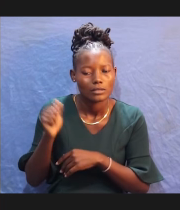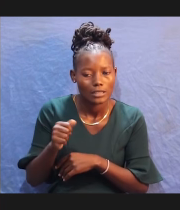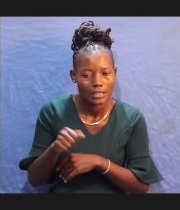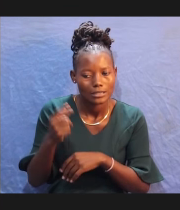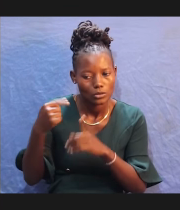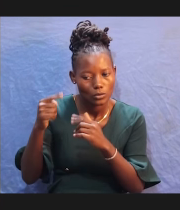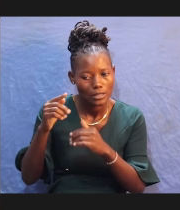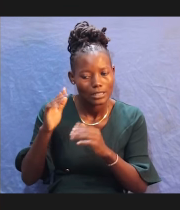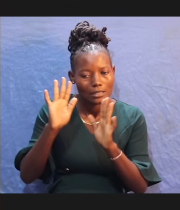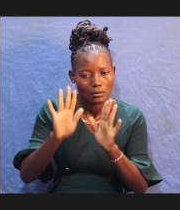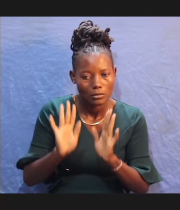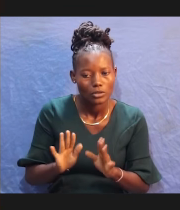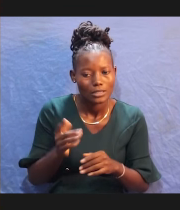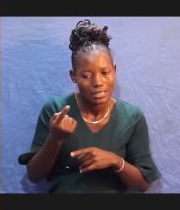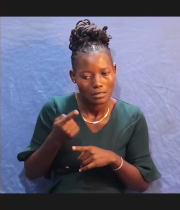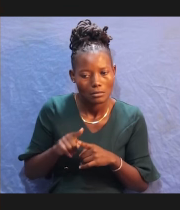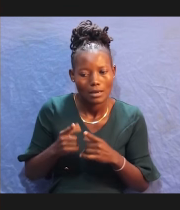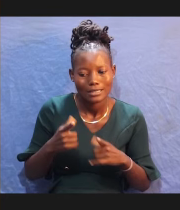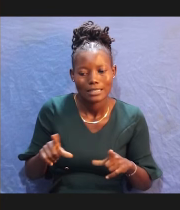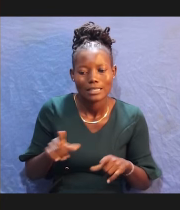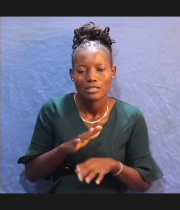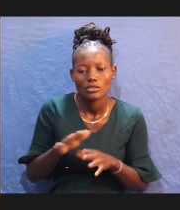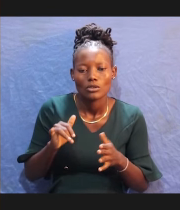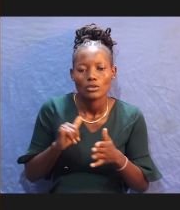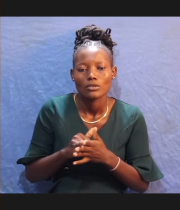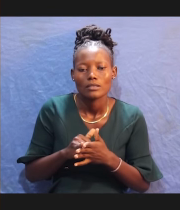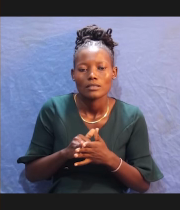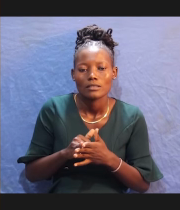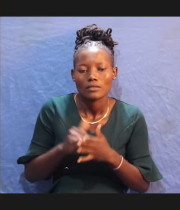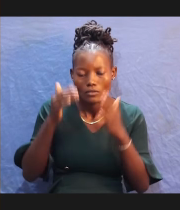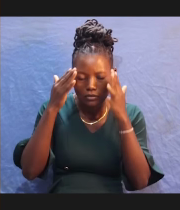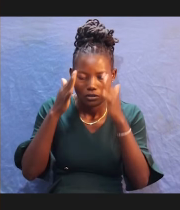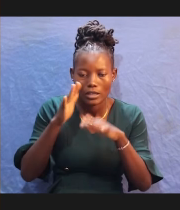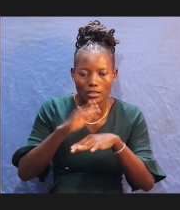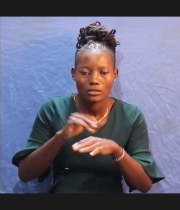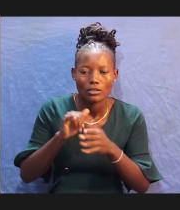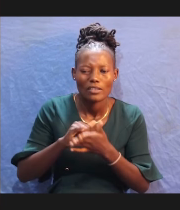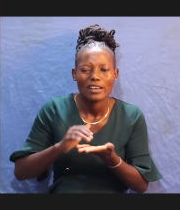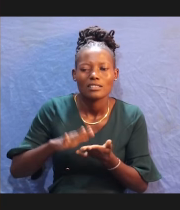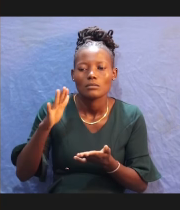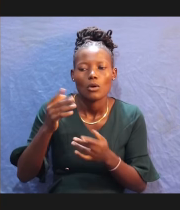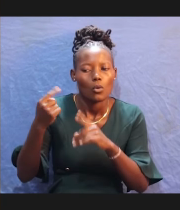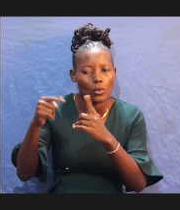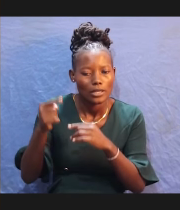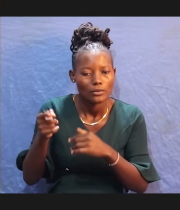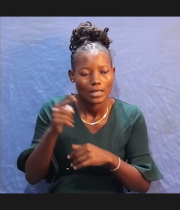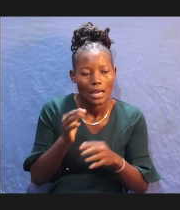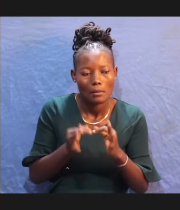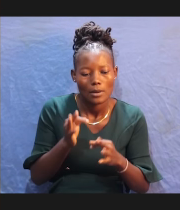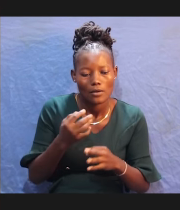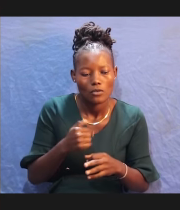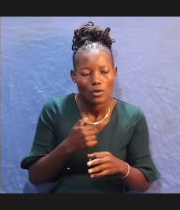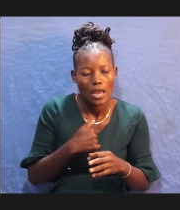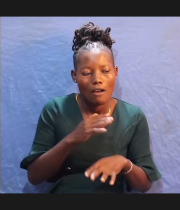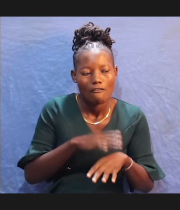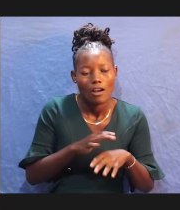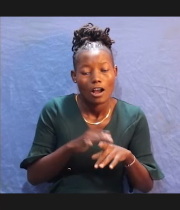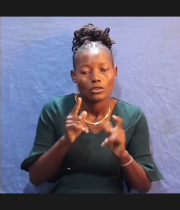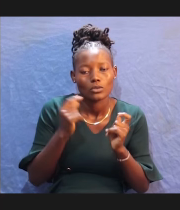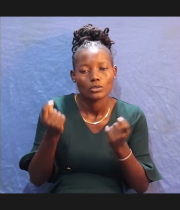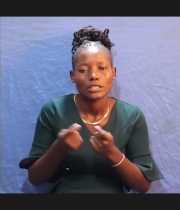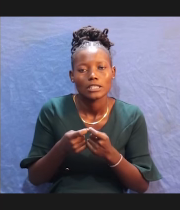is important, but let's not put that much pressure of winning. Winning will come if we have a good, compact